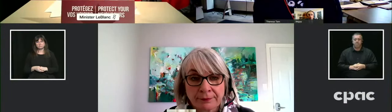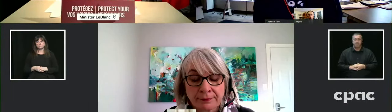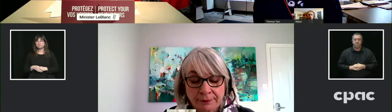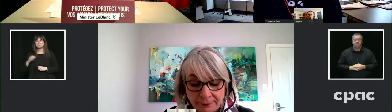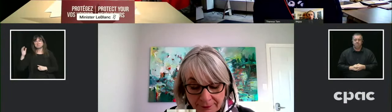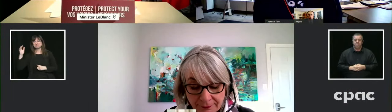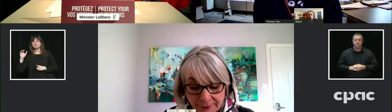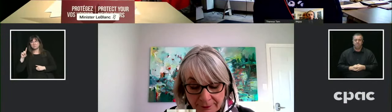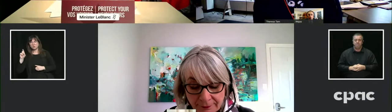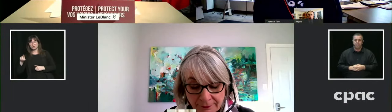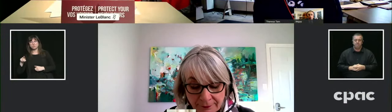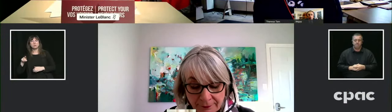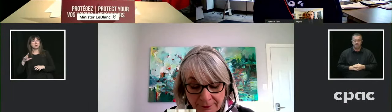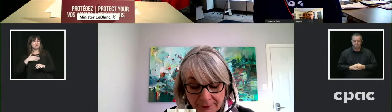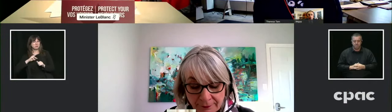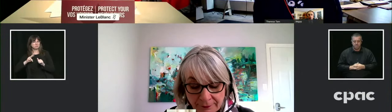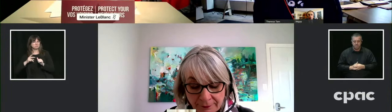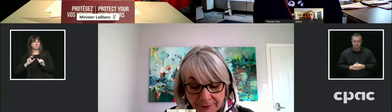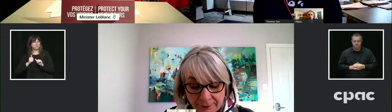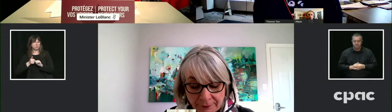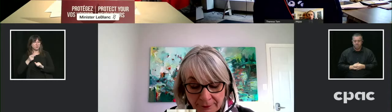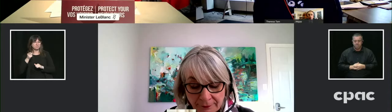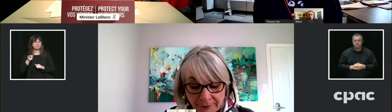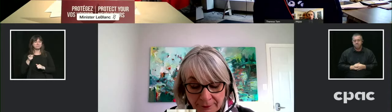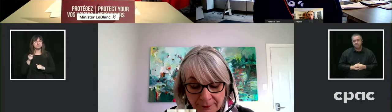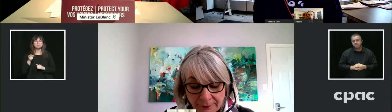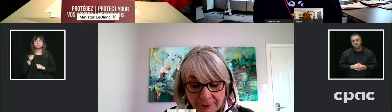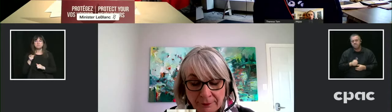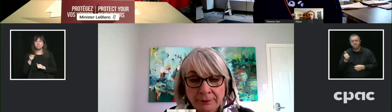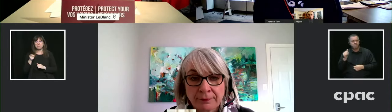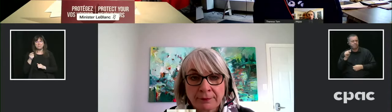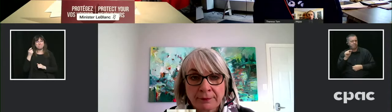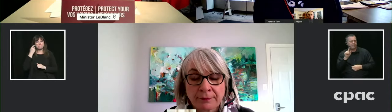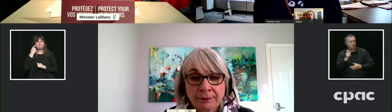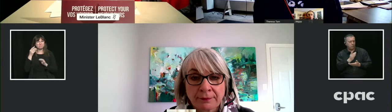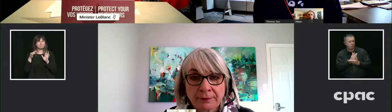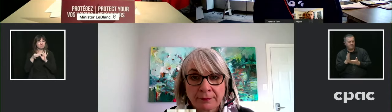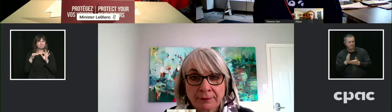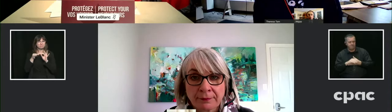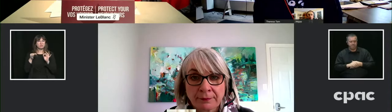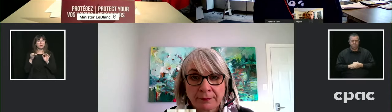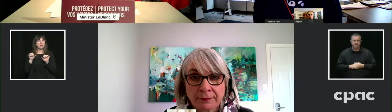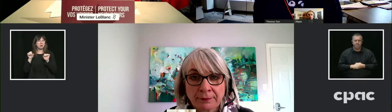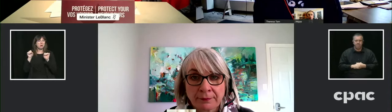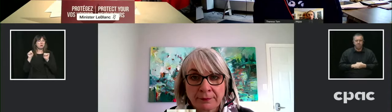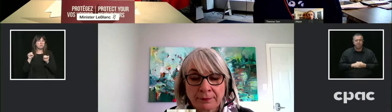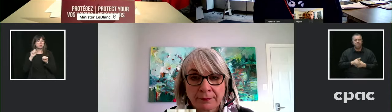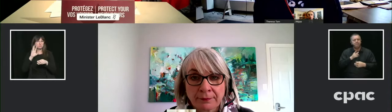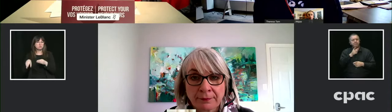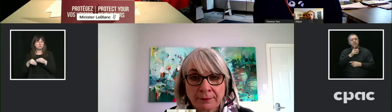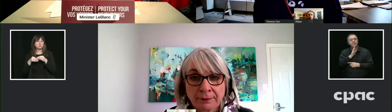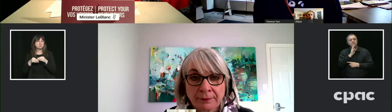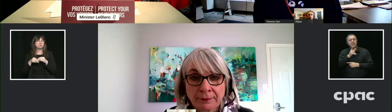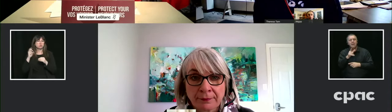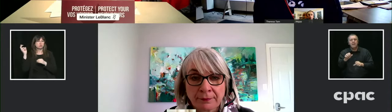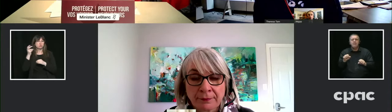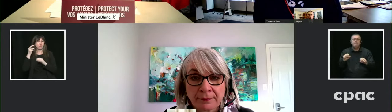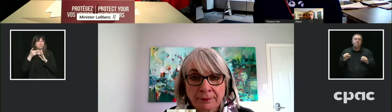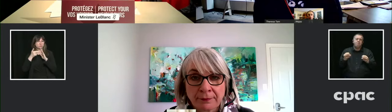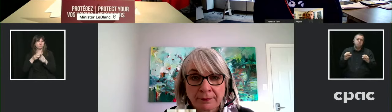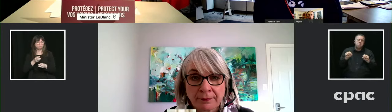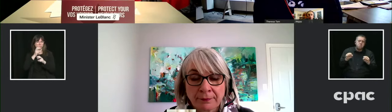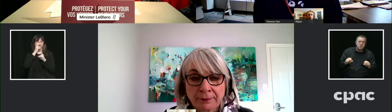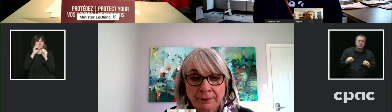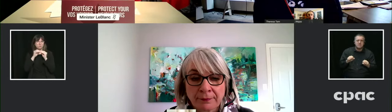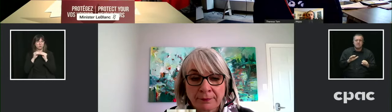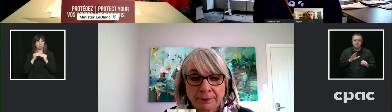Yeah, and just as a follow-up, you talked a little bit about the potential for travel restrictions. I'm wondering why the